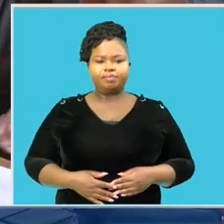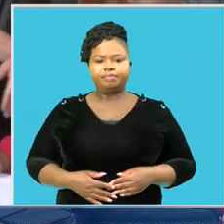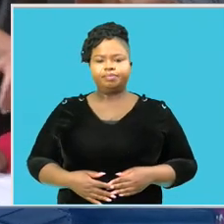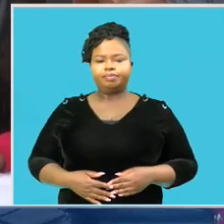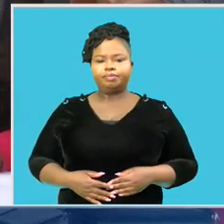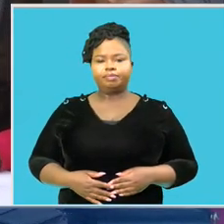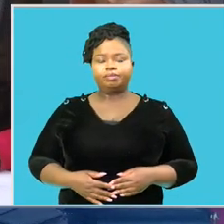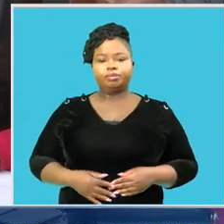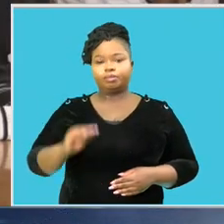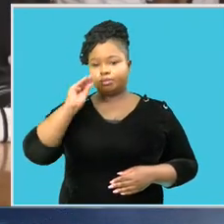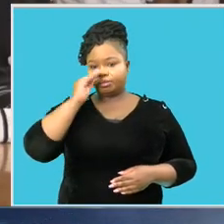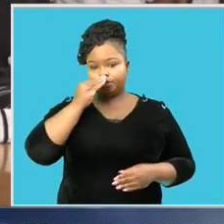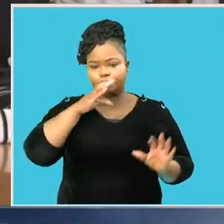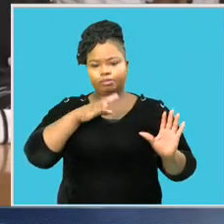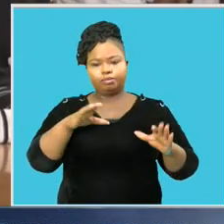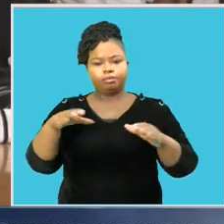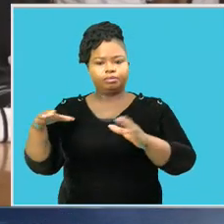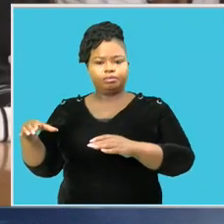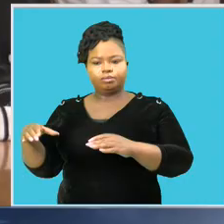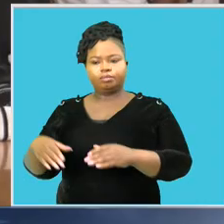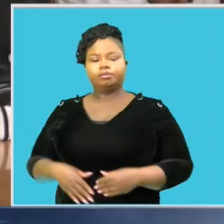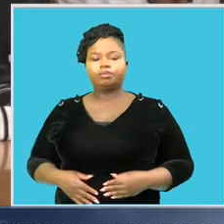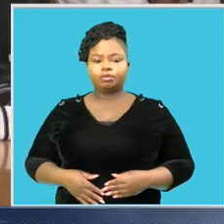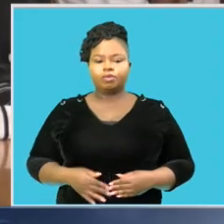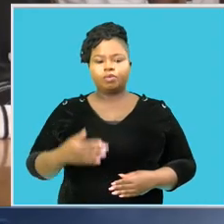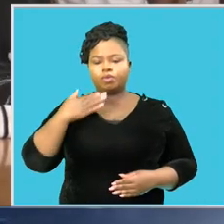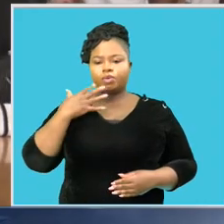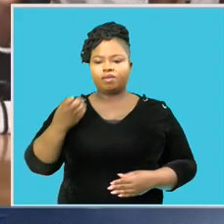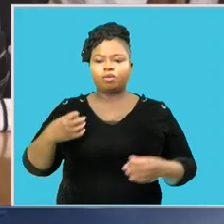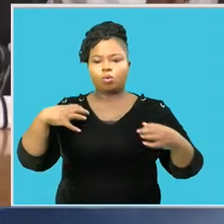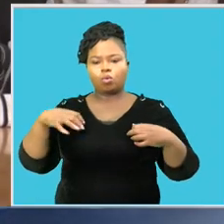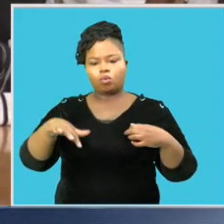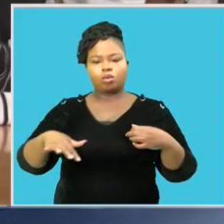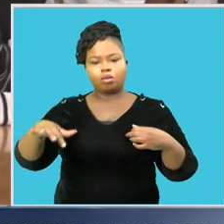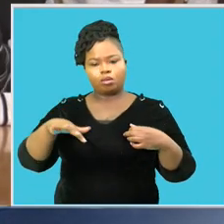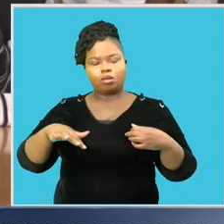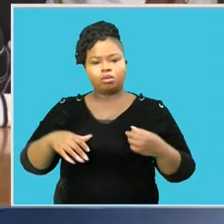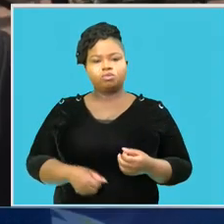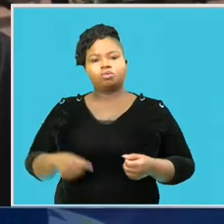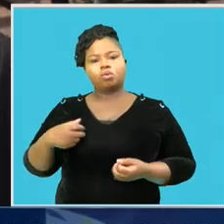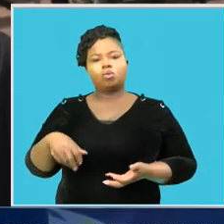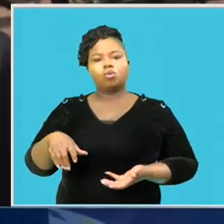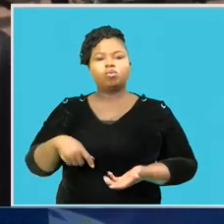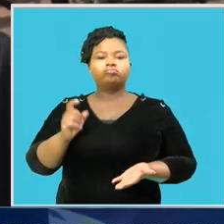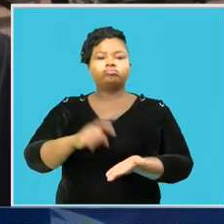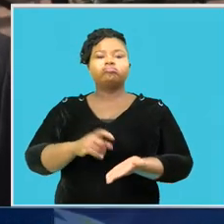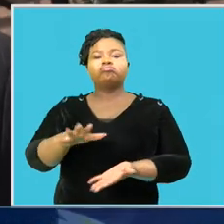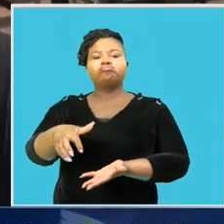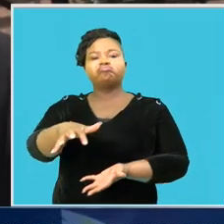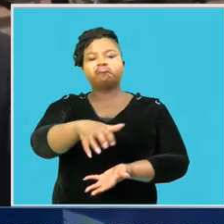these gangs that have marked territories in Alexander, extorting money from